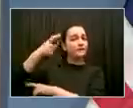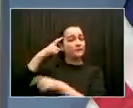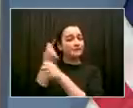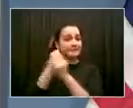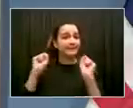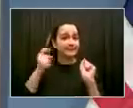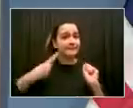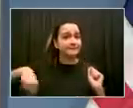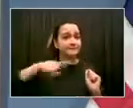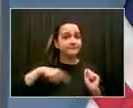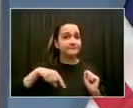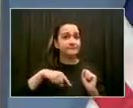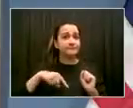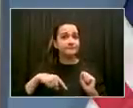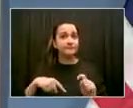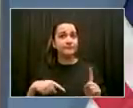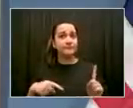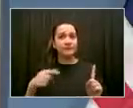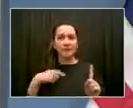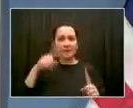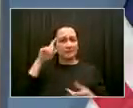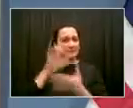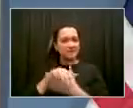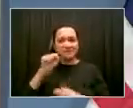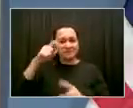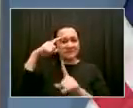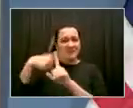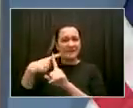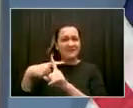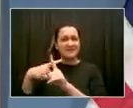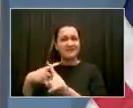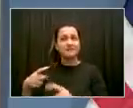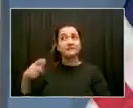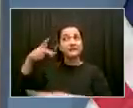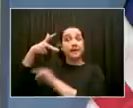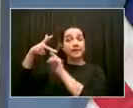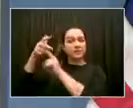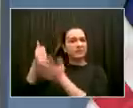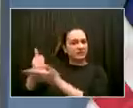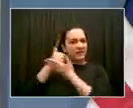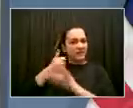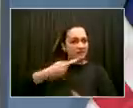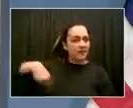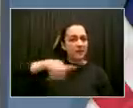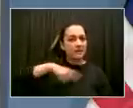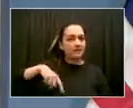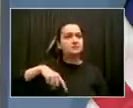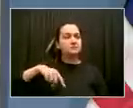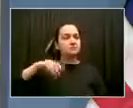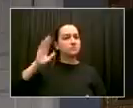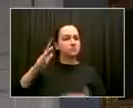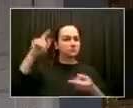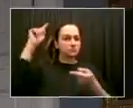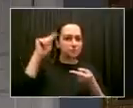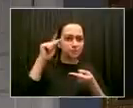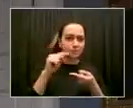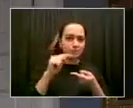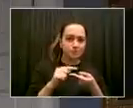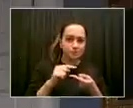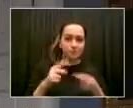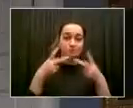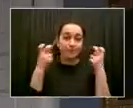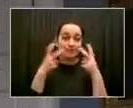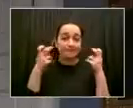violence in New York City. So without further ado, let me introduce two people that are to the mayor's left. First,